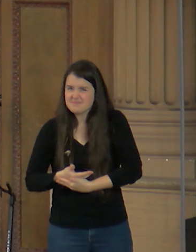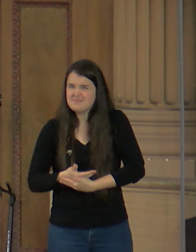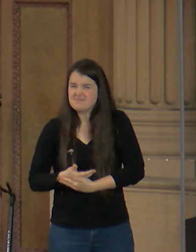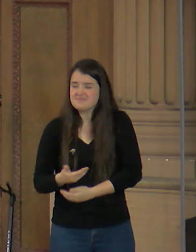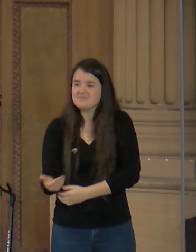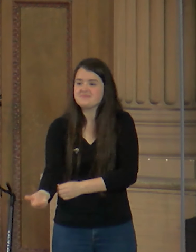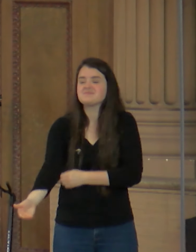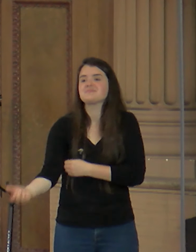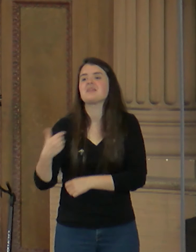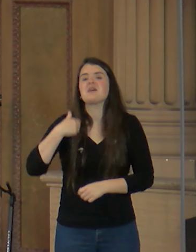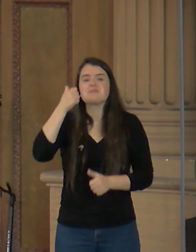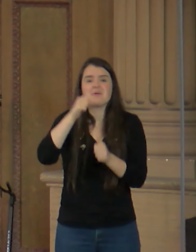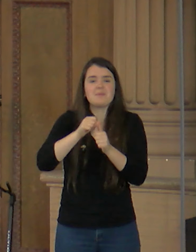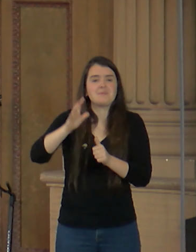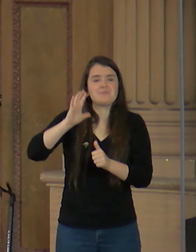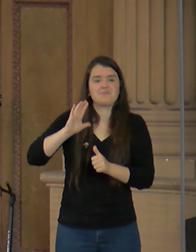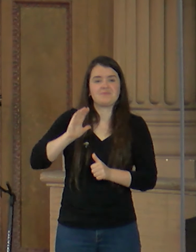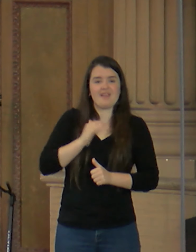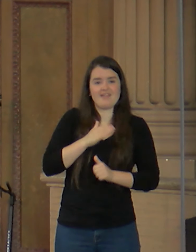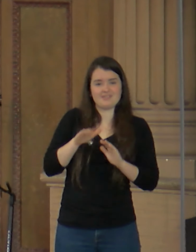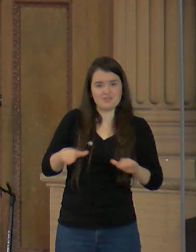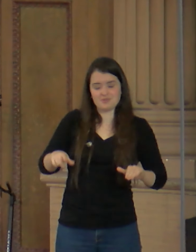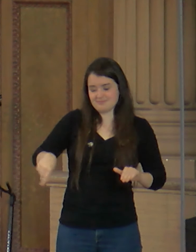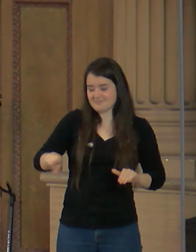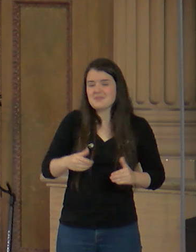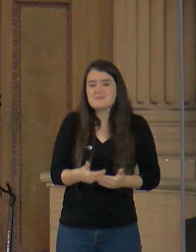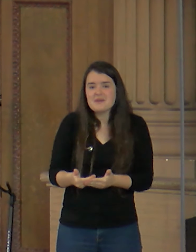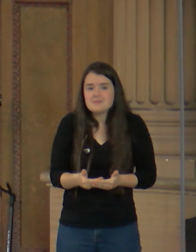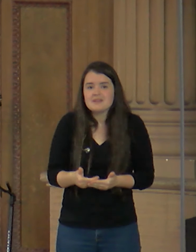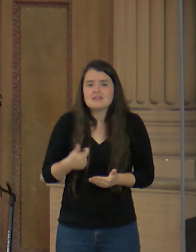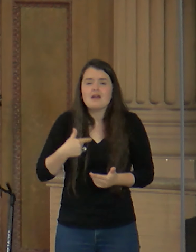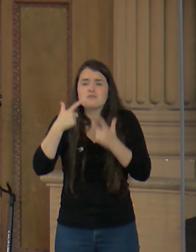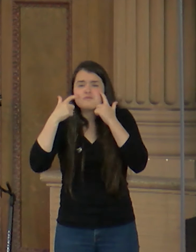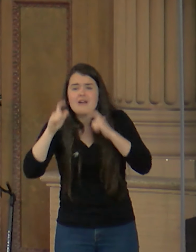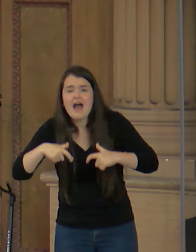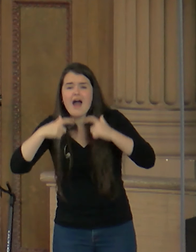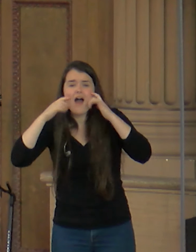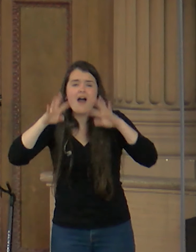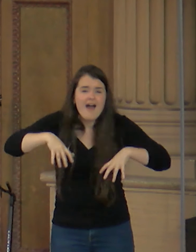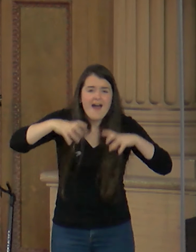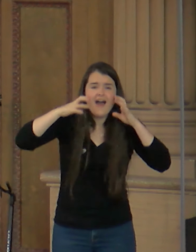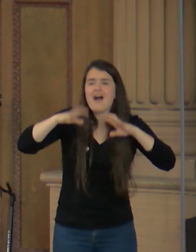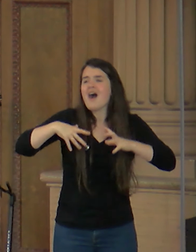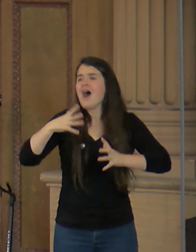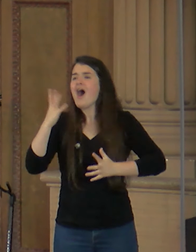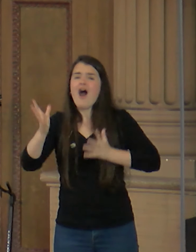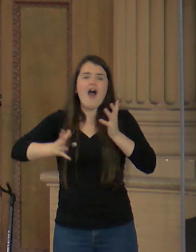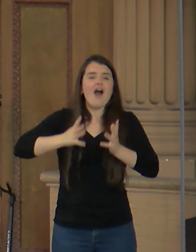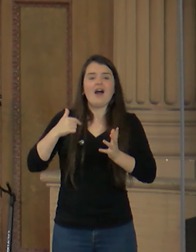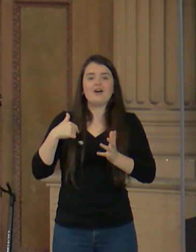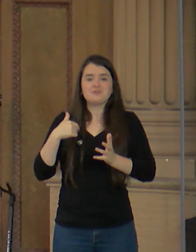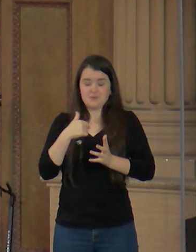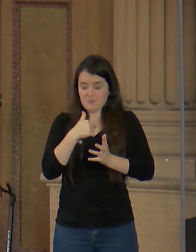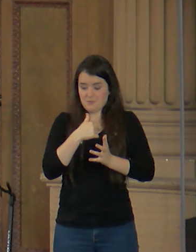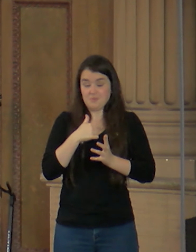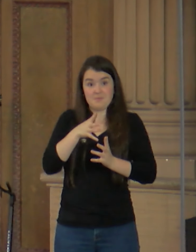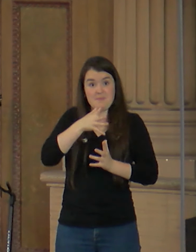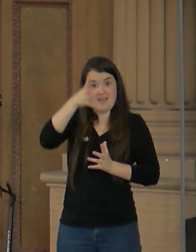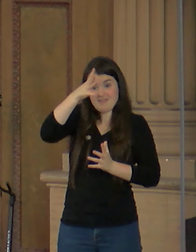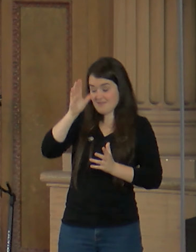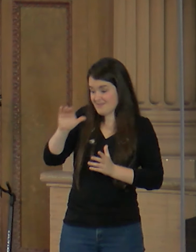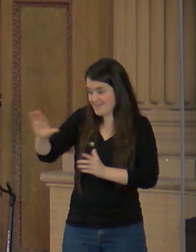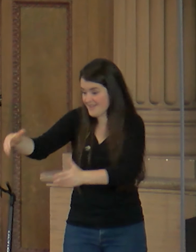I remember when our kids were babies, they would cry and fuss and rage, and we would come up and we would swaddle them to subdue them,